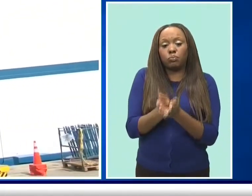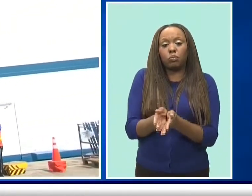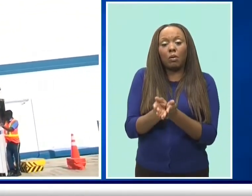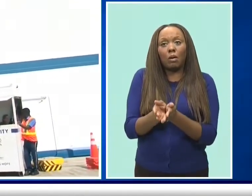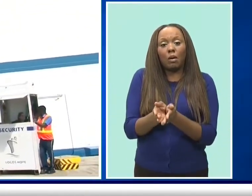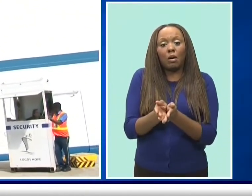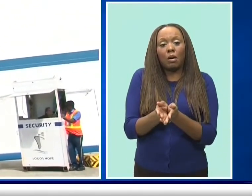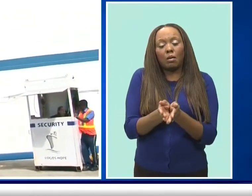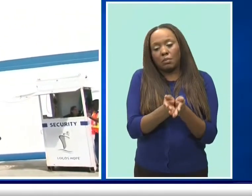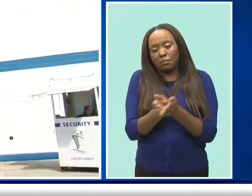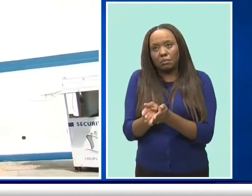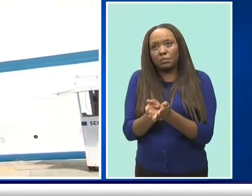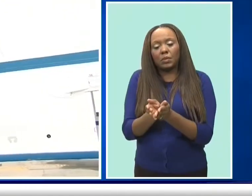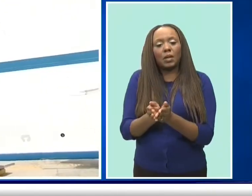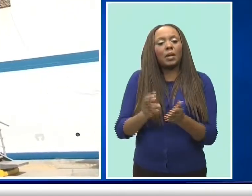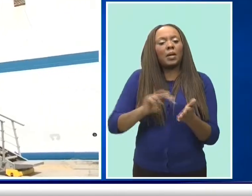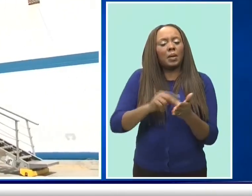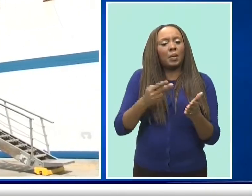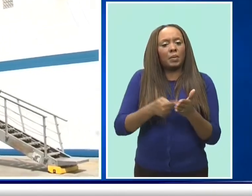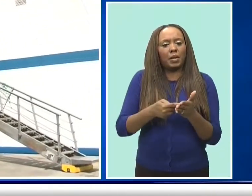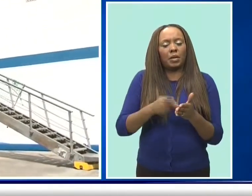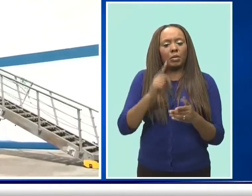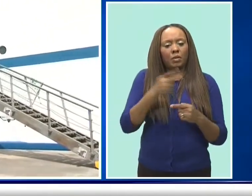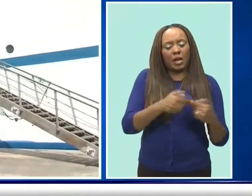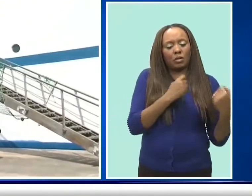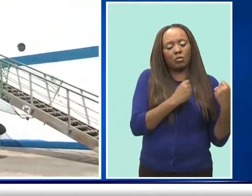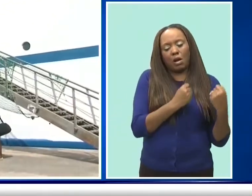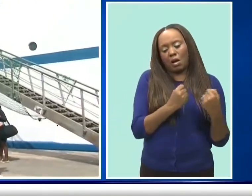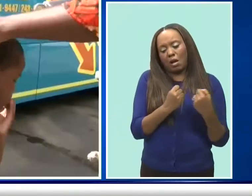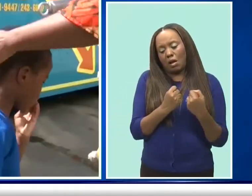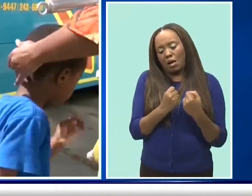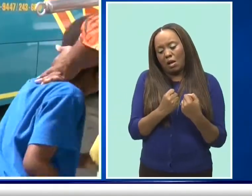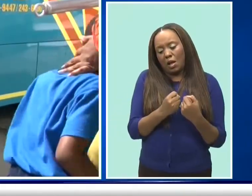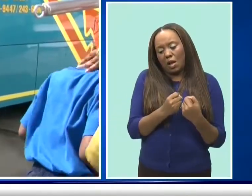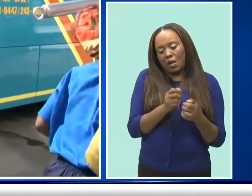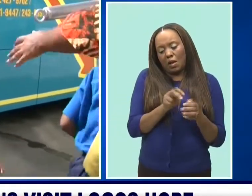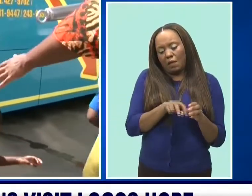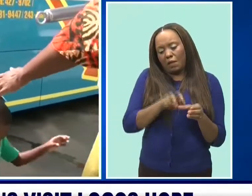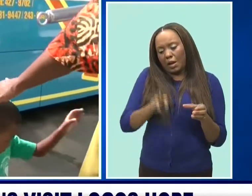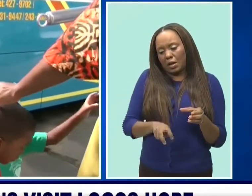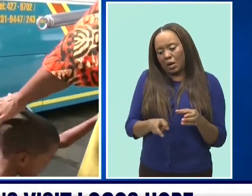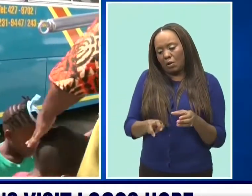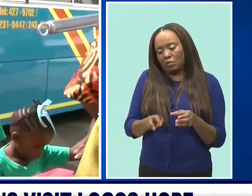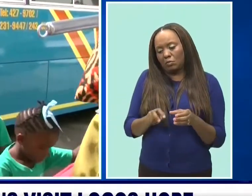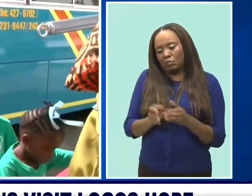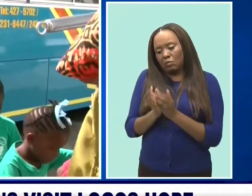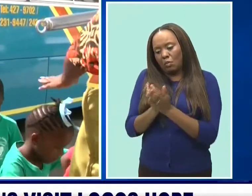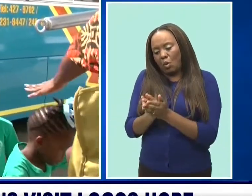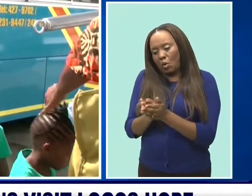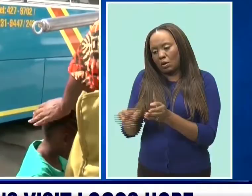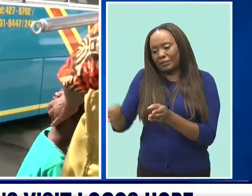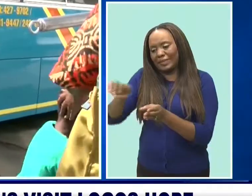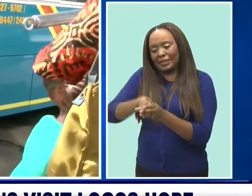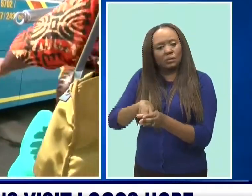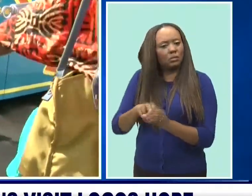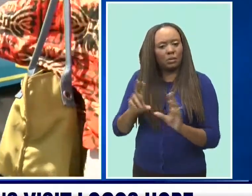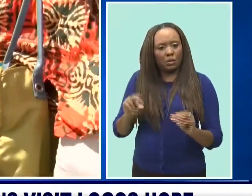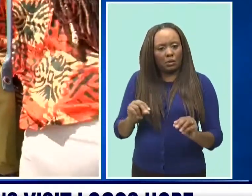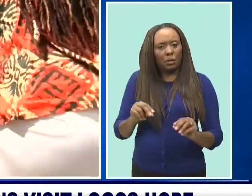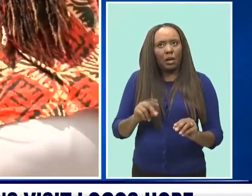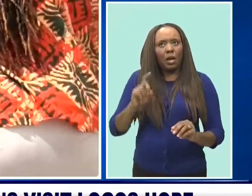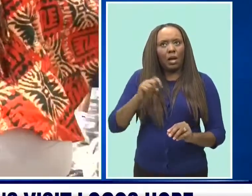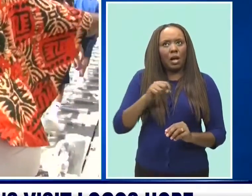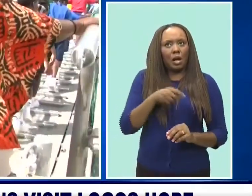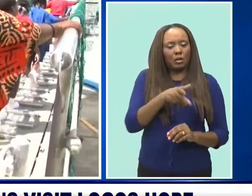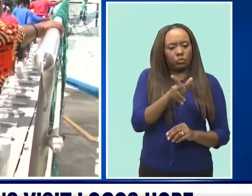Hope also meant a park and ride system had to be introduced for patrons. And despite the initial hiccups, its media relation